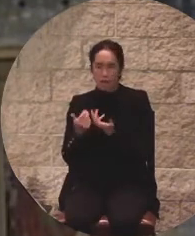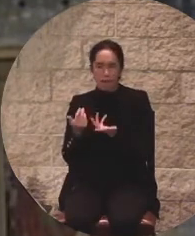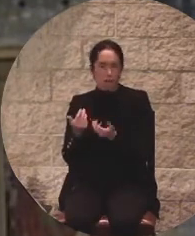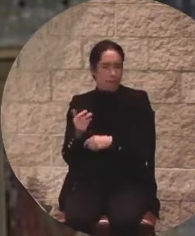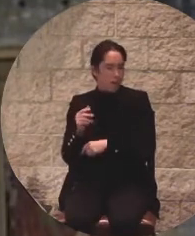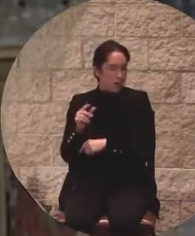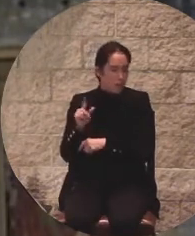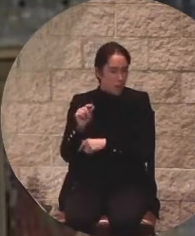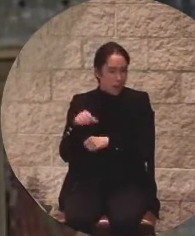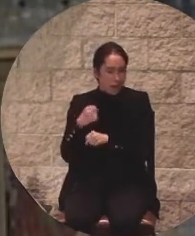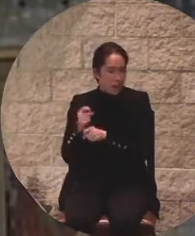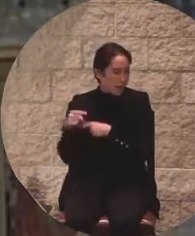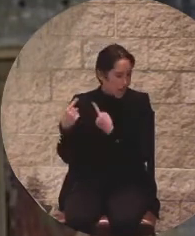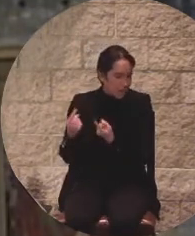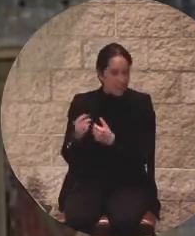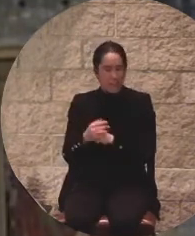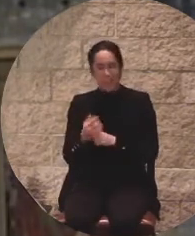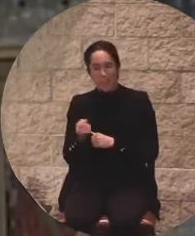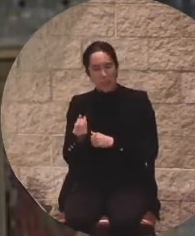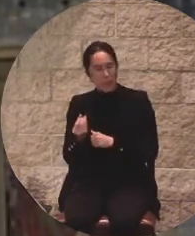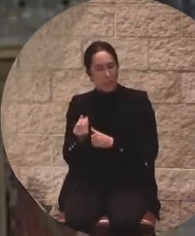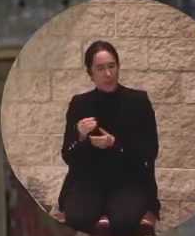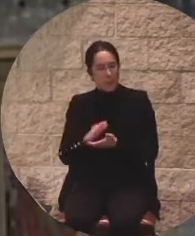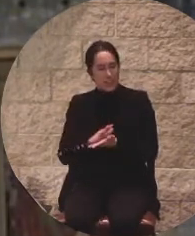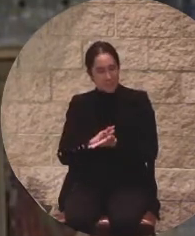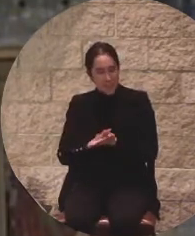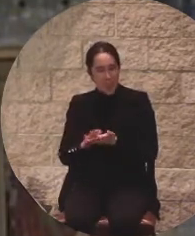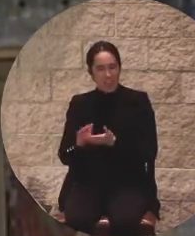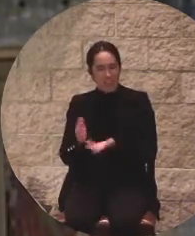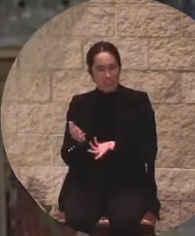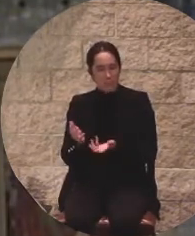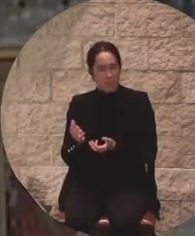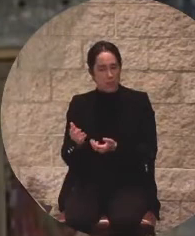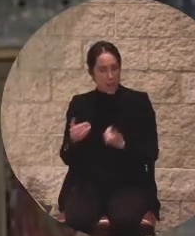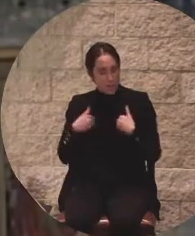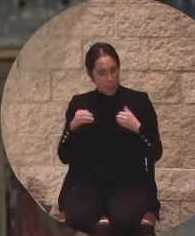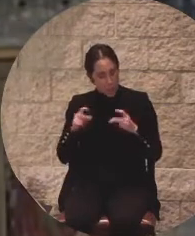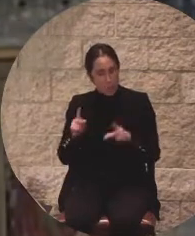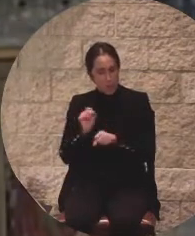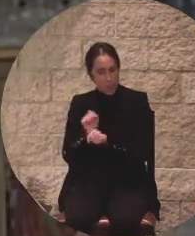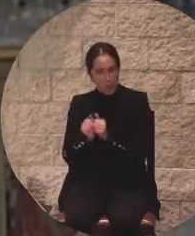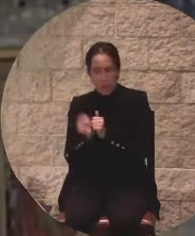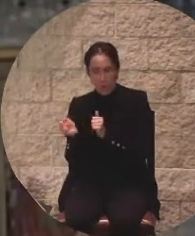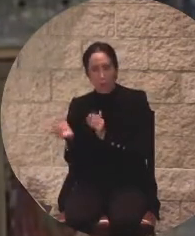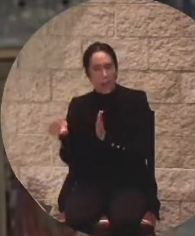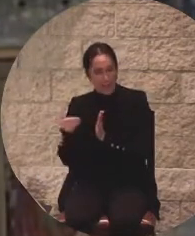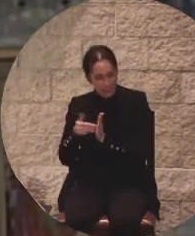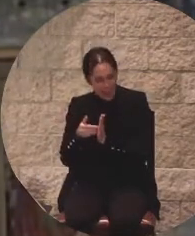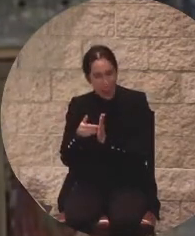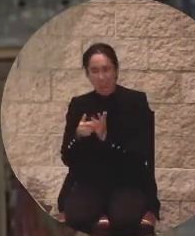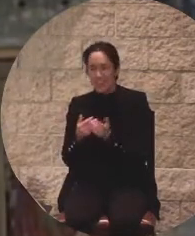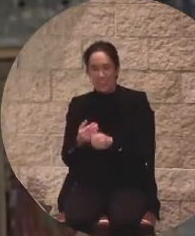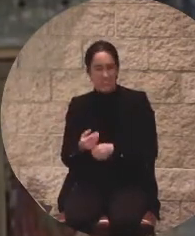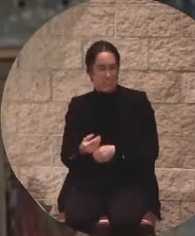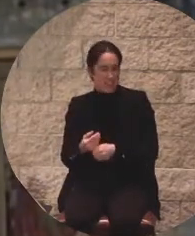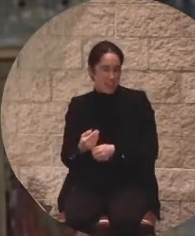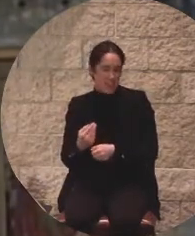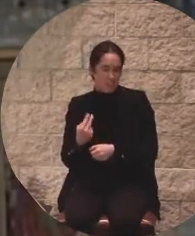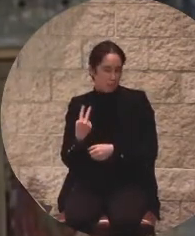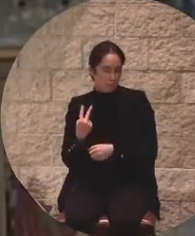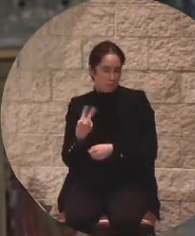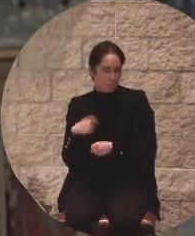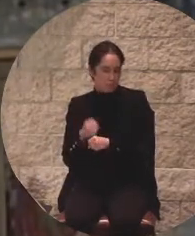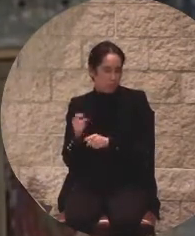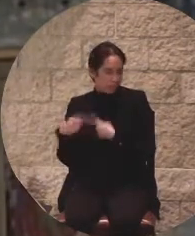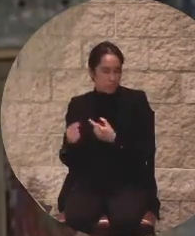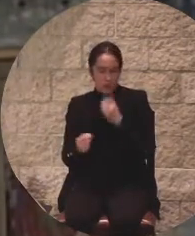to be working with him again during these past few years. He came back from L.A. and is here in Minnesota now.